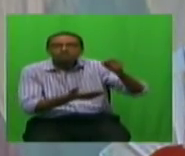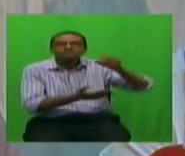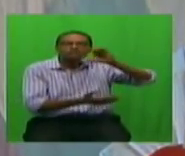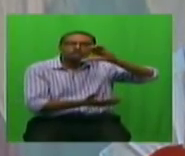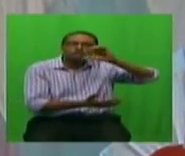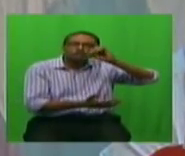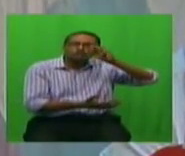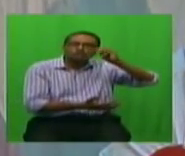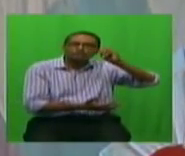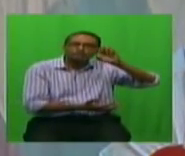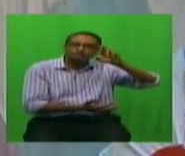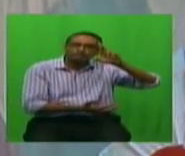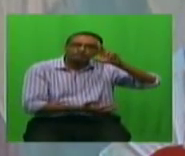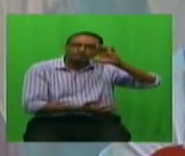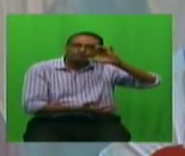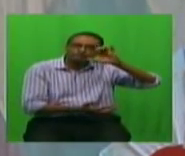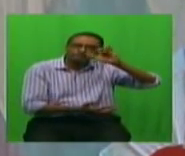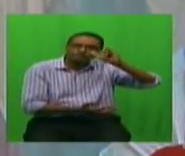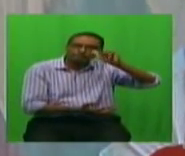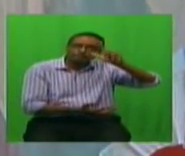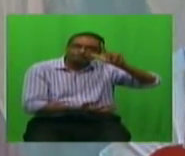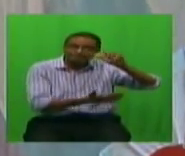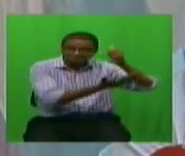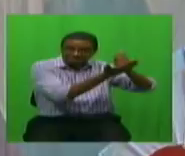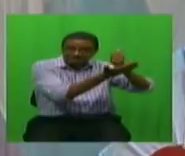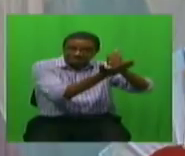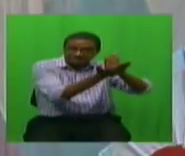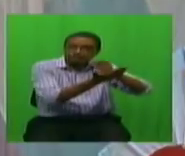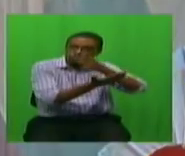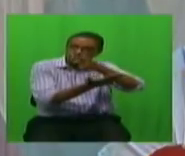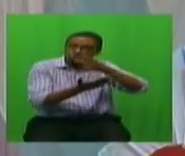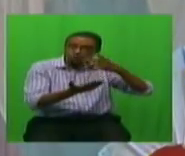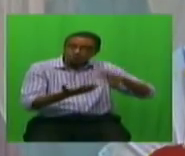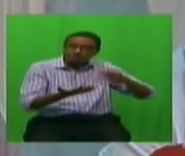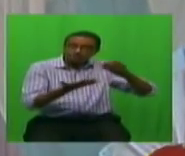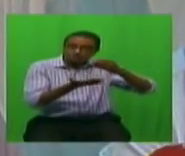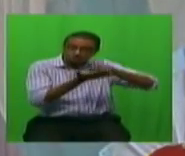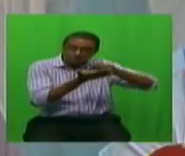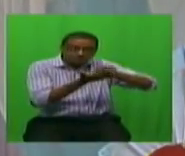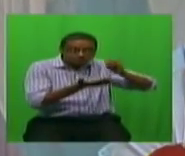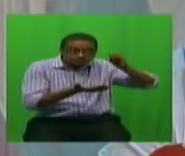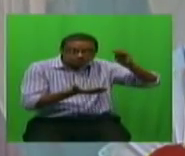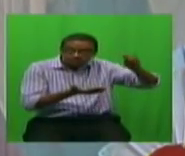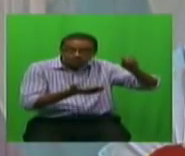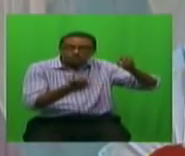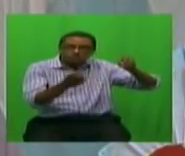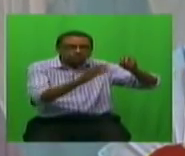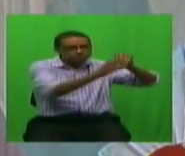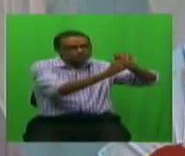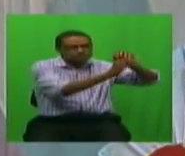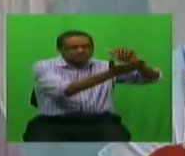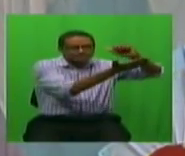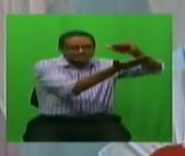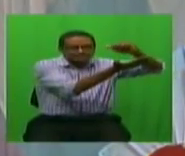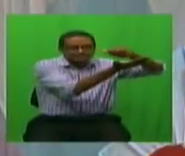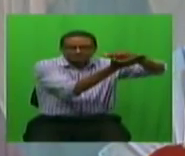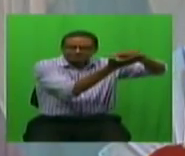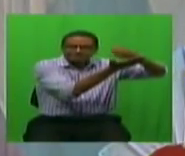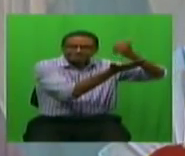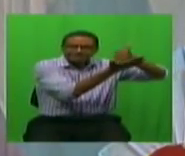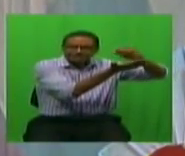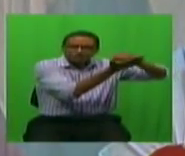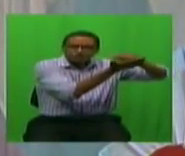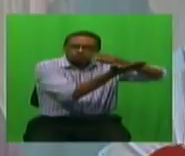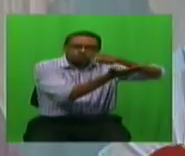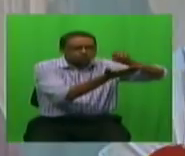very conscious that persons may utilize those, see those as opportunities to bring in all sorts of different